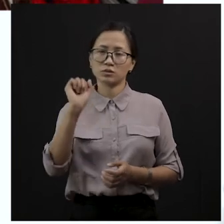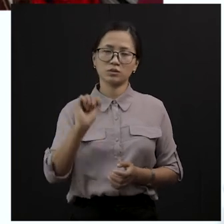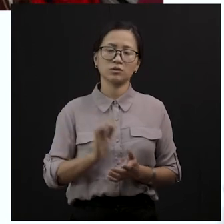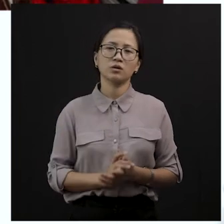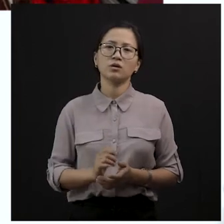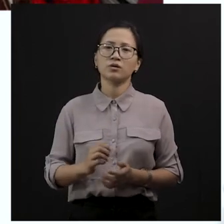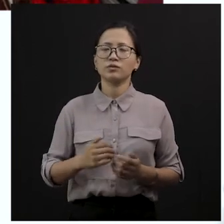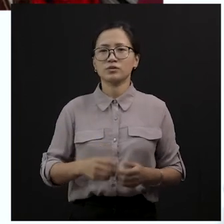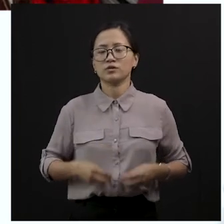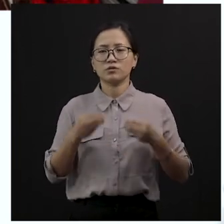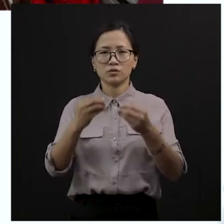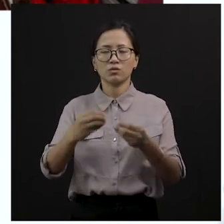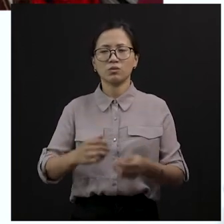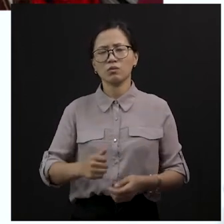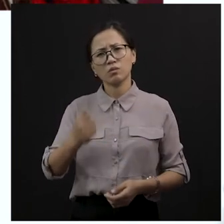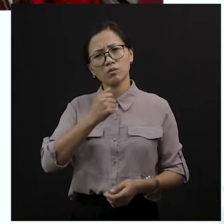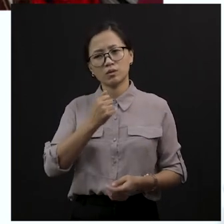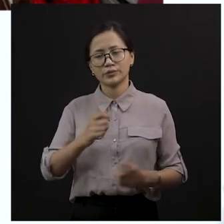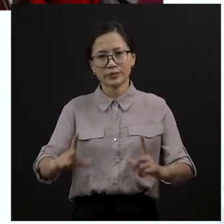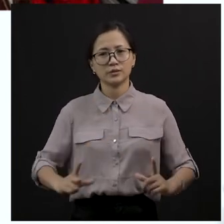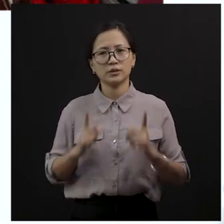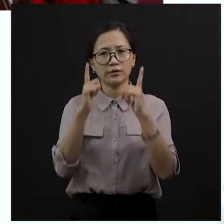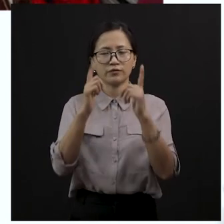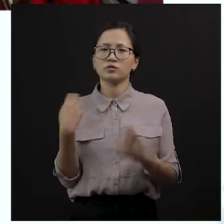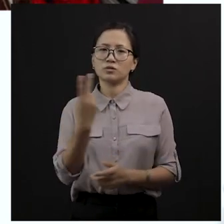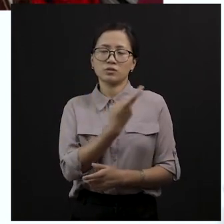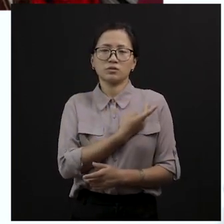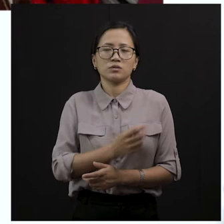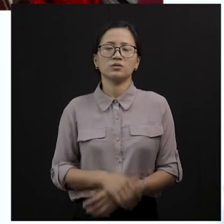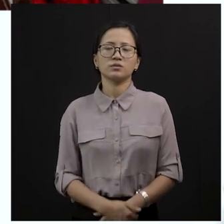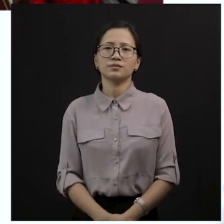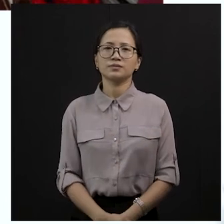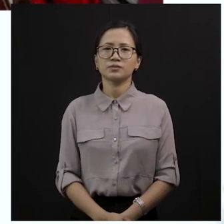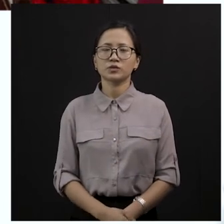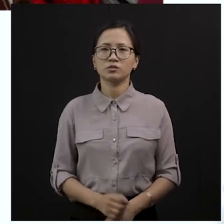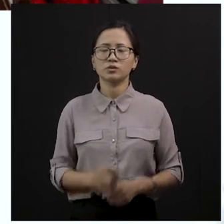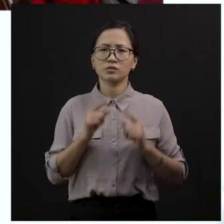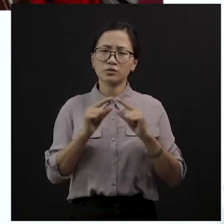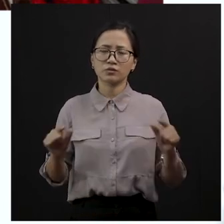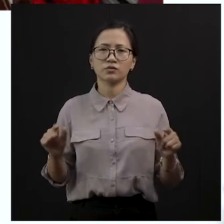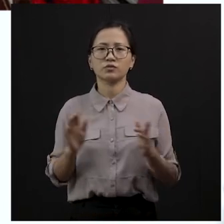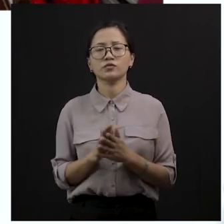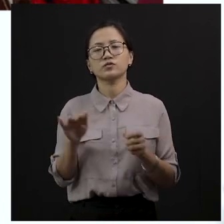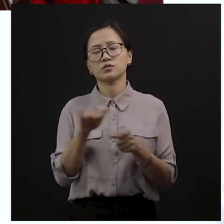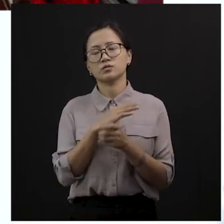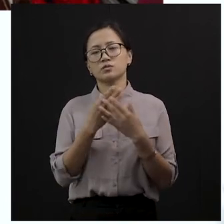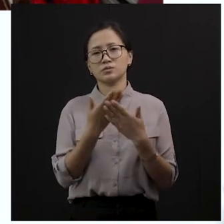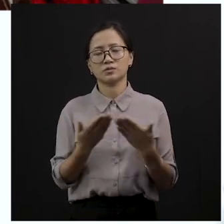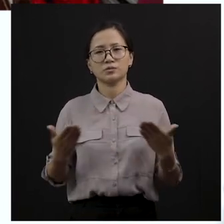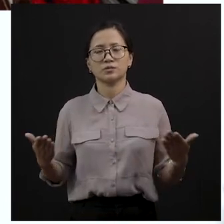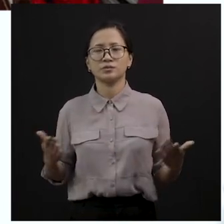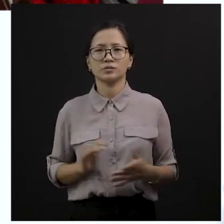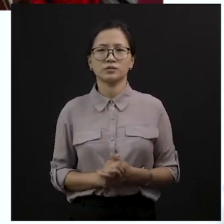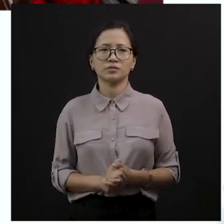their own life, right? They risked their own life for us. See, we must be grateful to them, okay? Because they risked their life